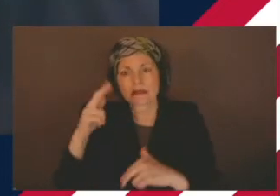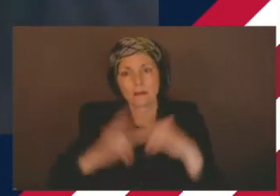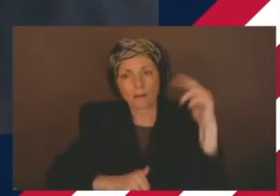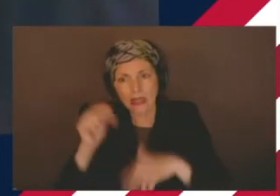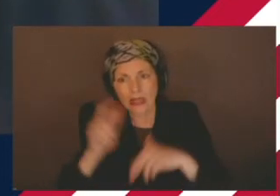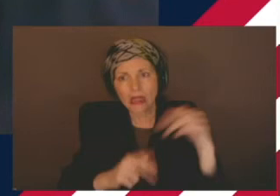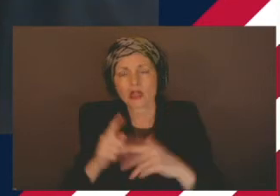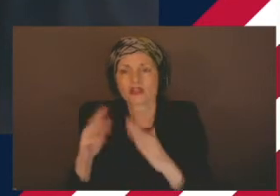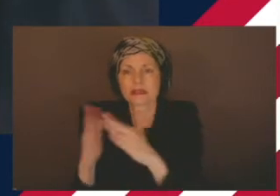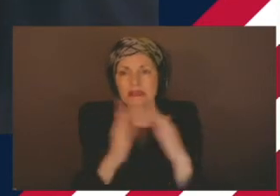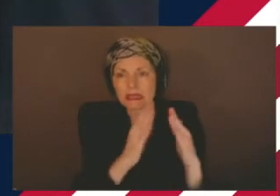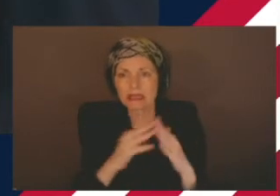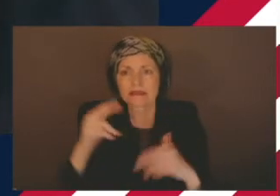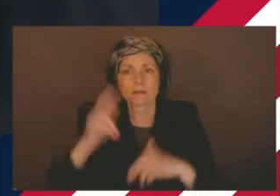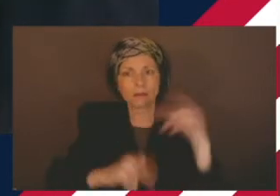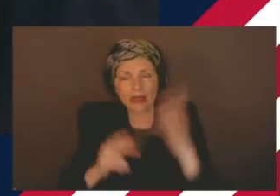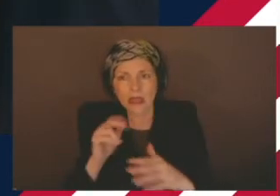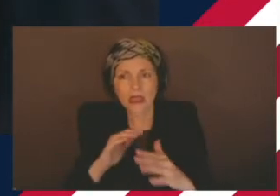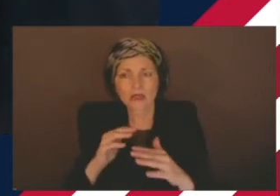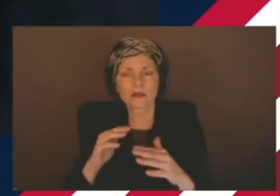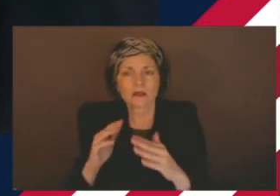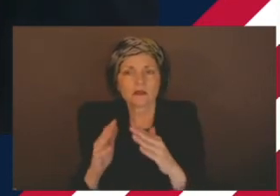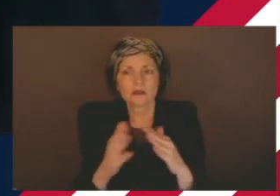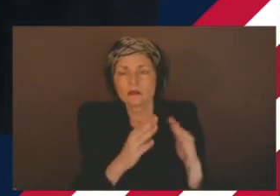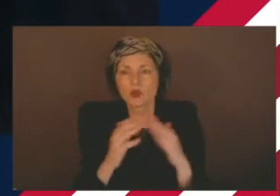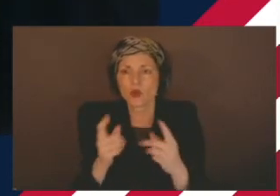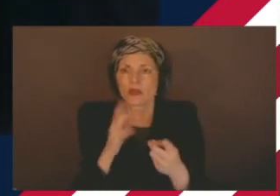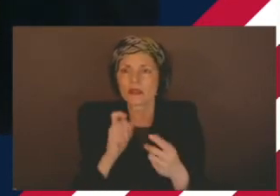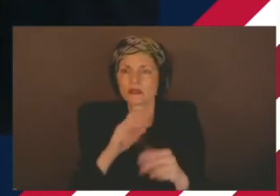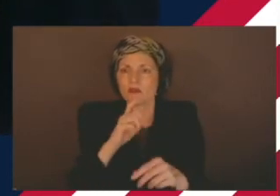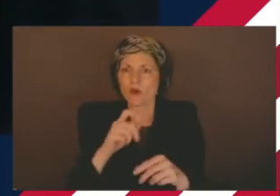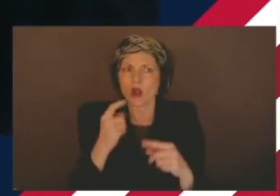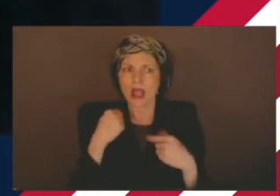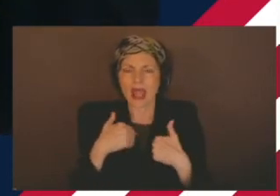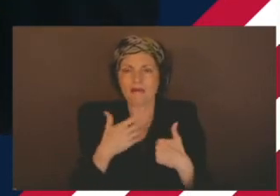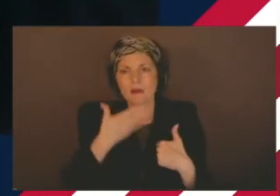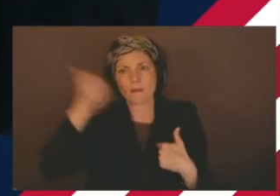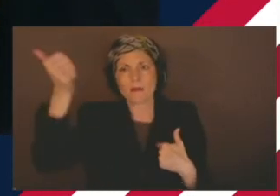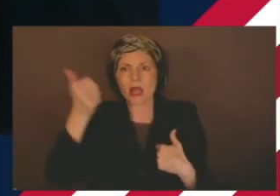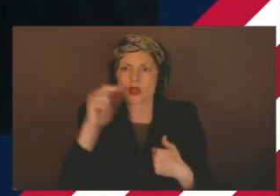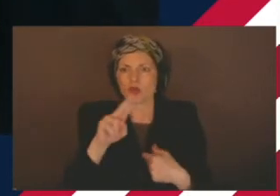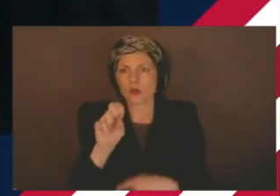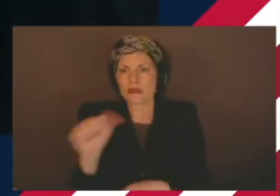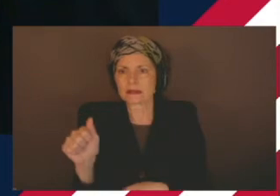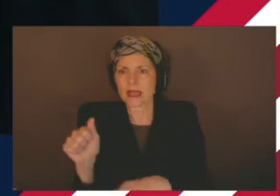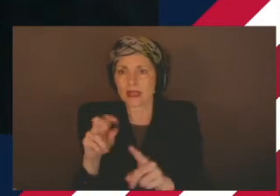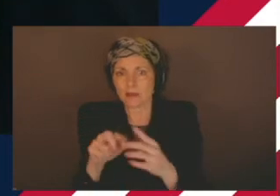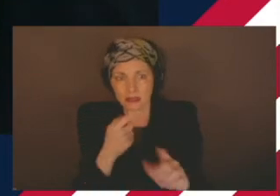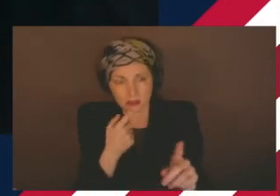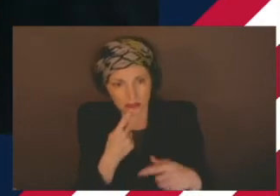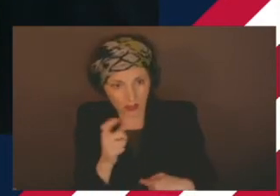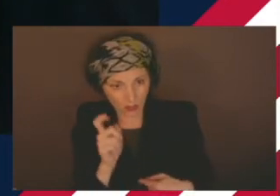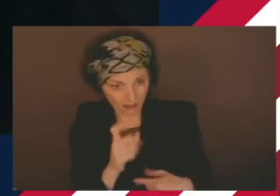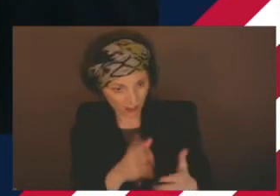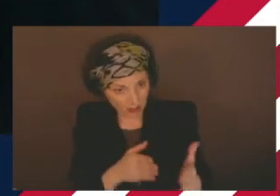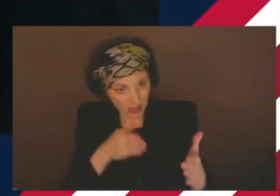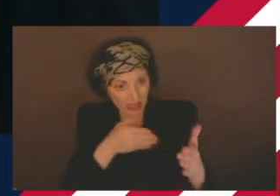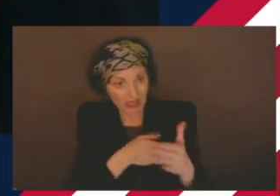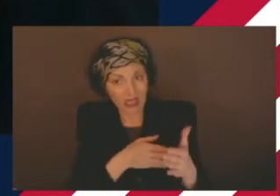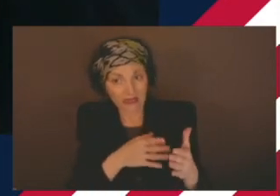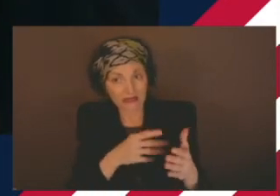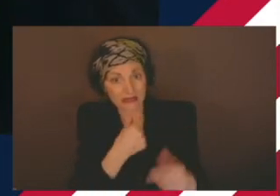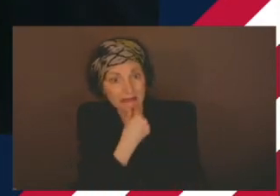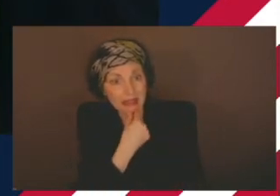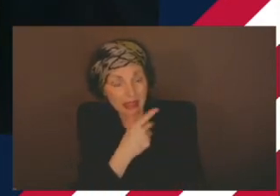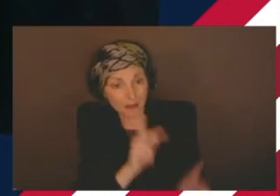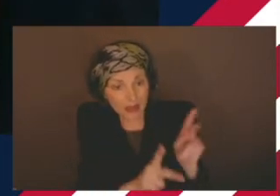religious nationalism that basically says all you have to do is be against gay people, be for prayer in the school, be for tax cuts, be